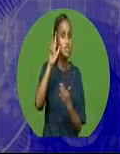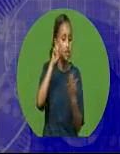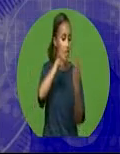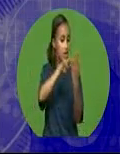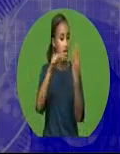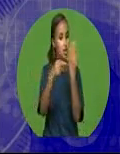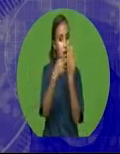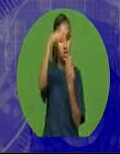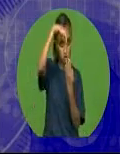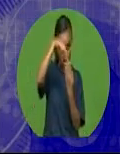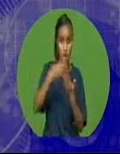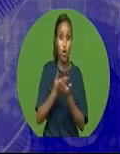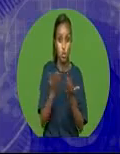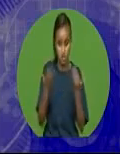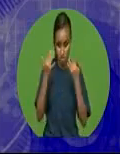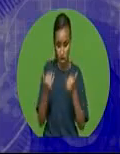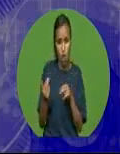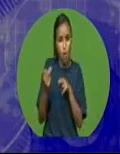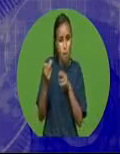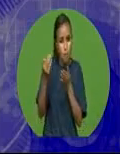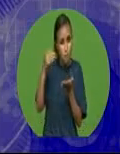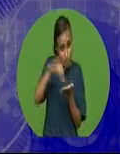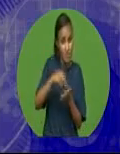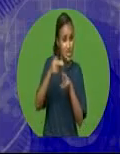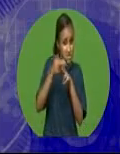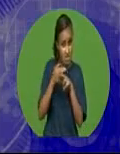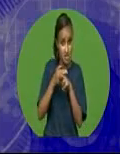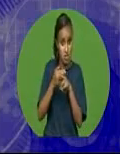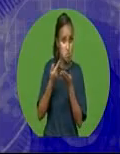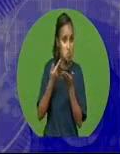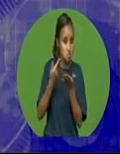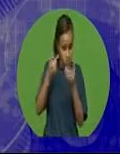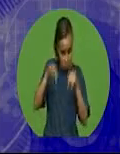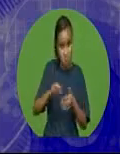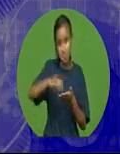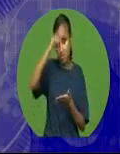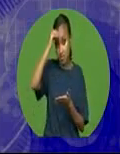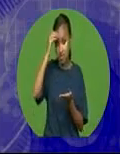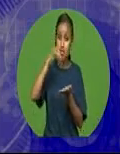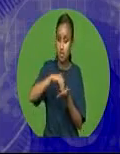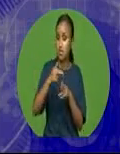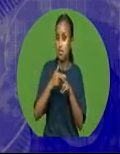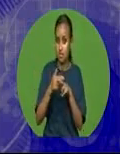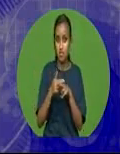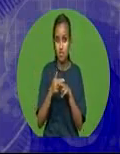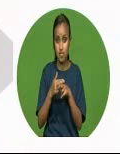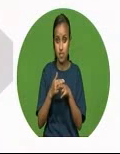for three-dimensional objects. Let's briefly revise what you have learned today.